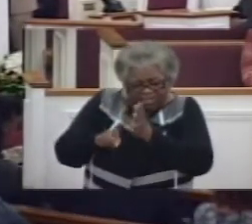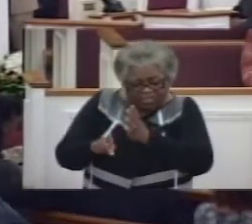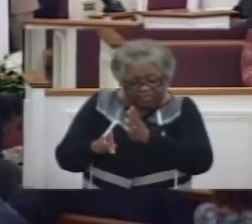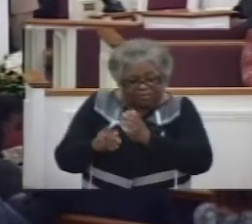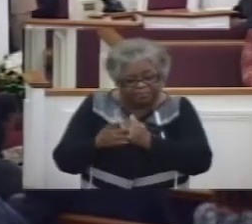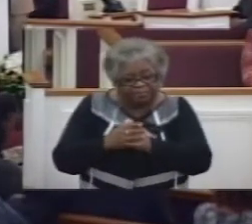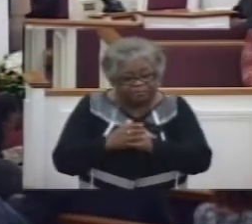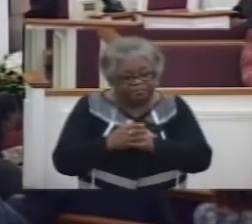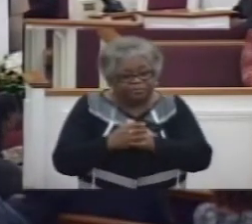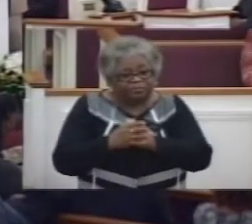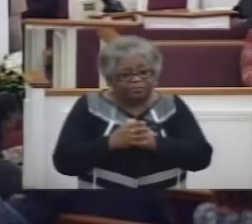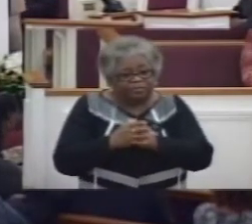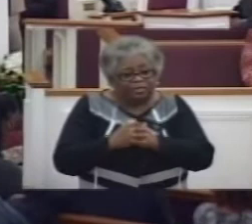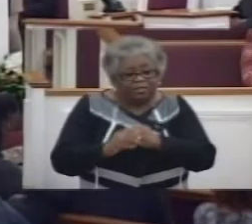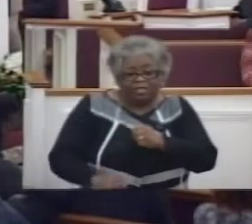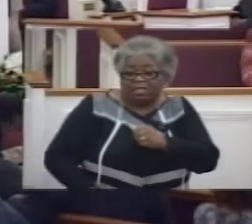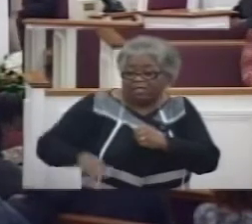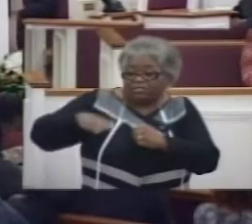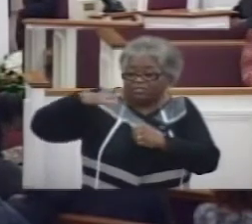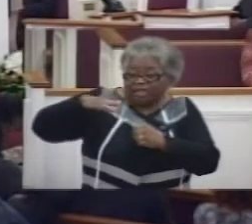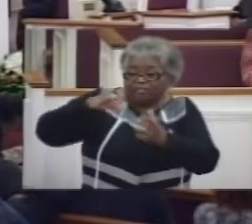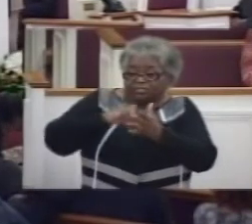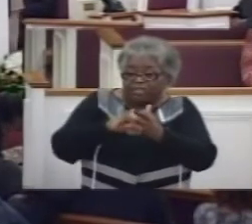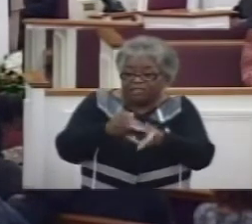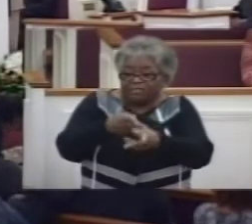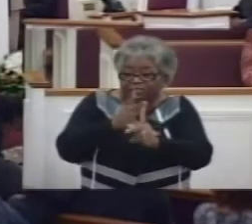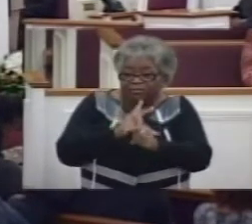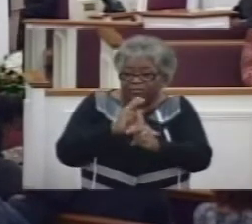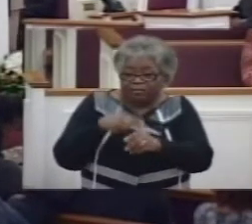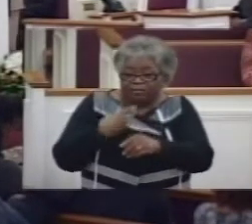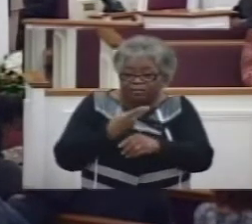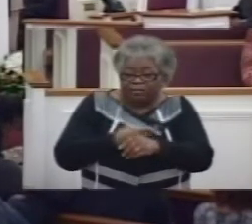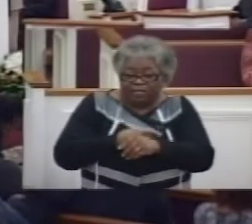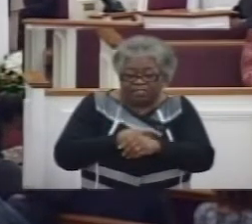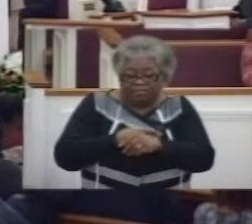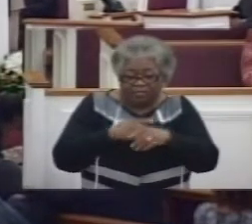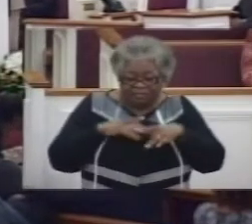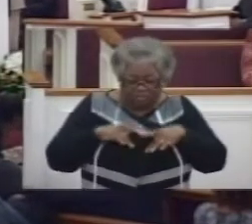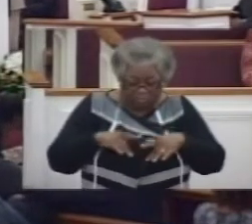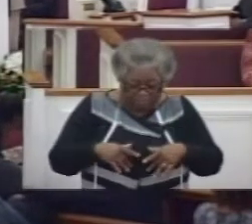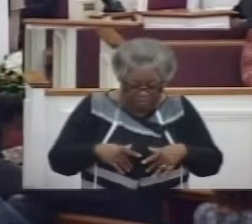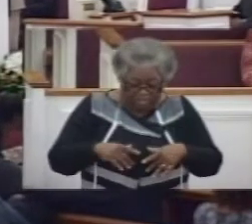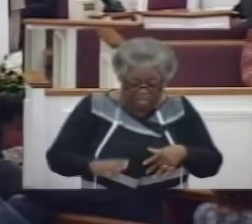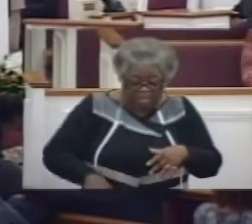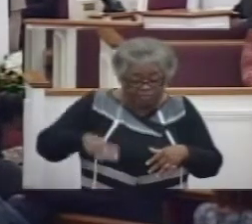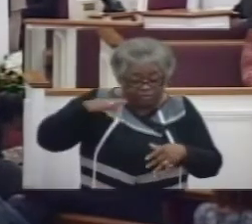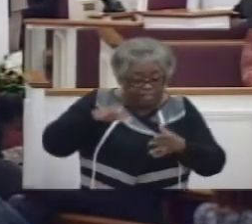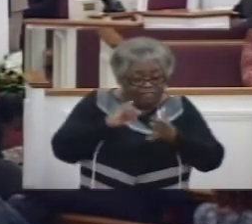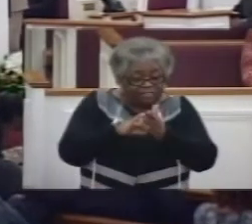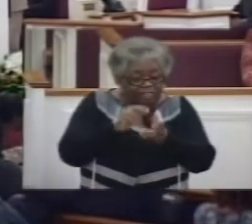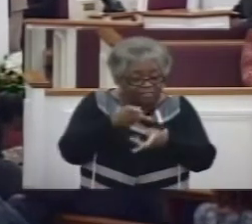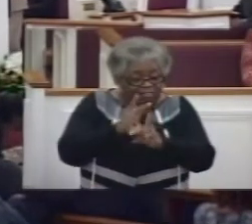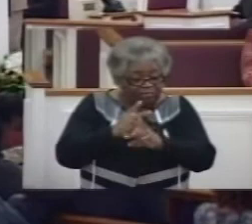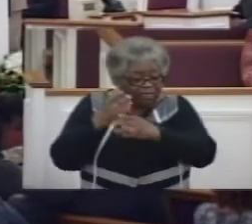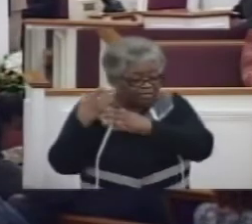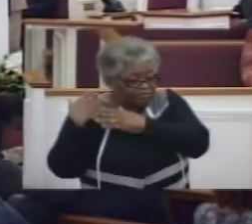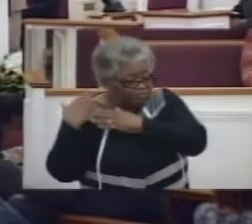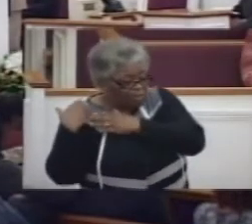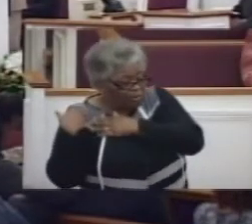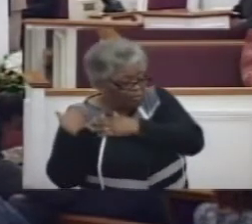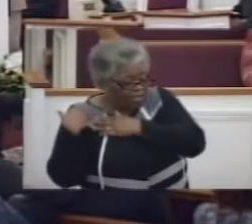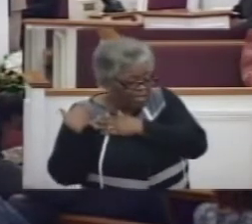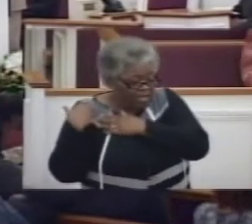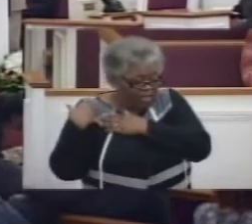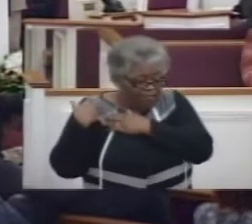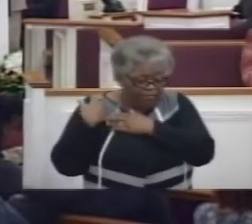Y'all don't hear me. Giants that keep us depressed. Giants that keep us burdened. Giants that keep